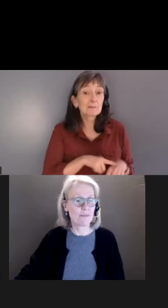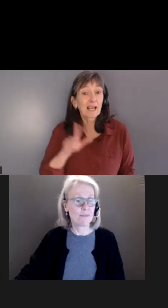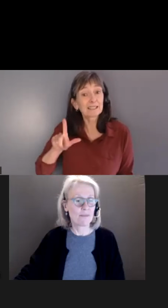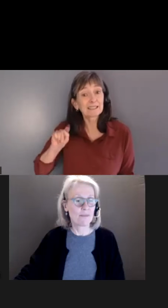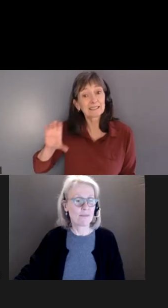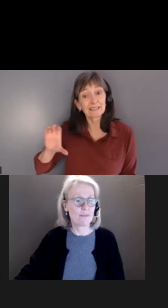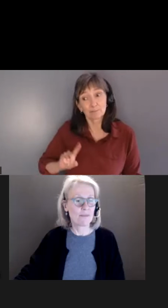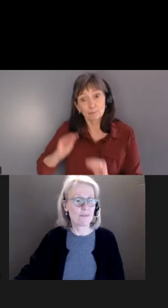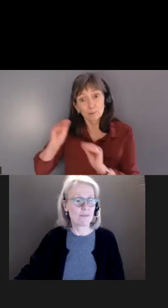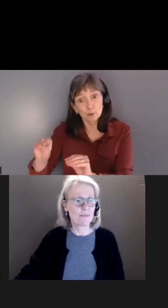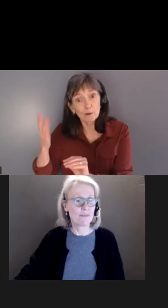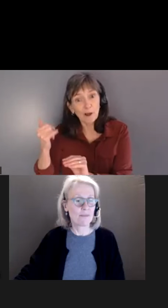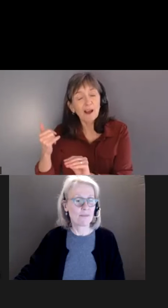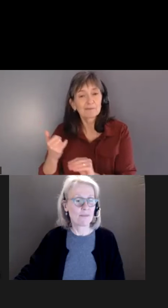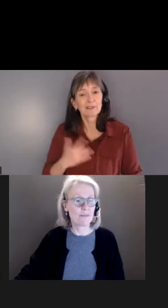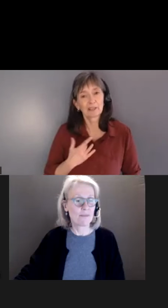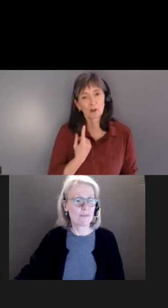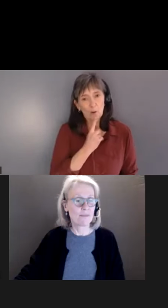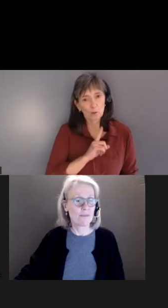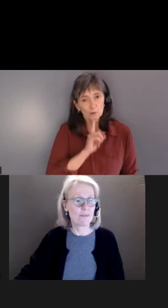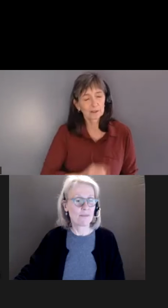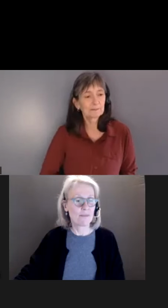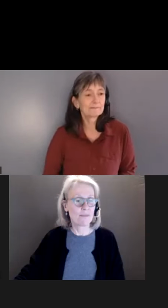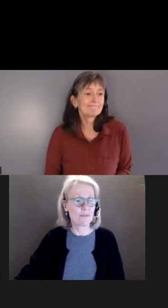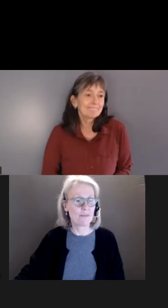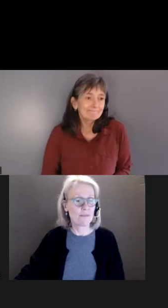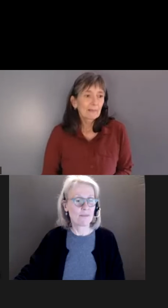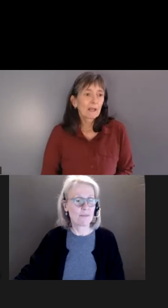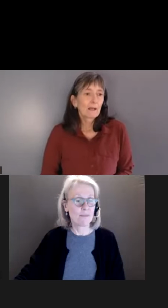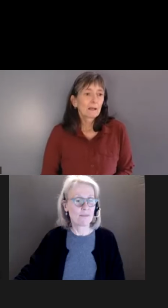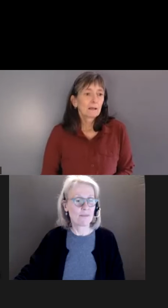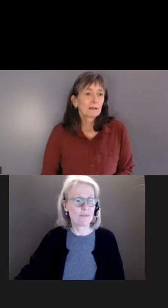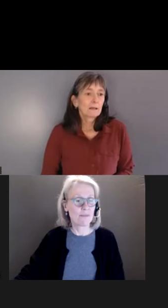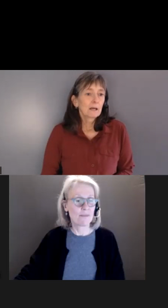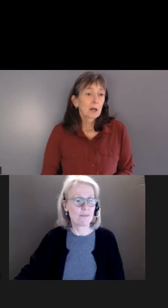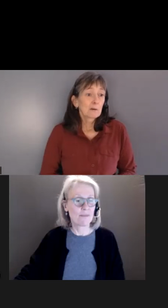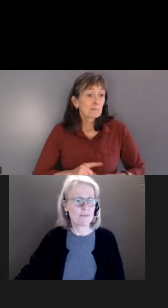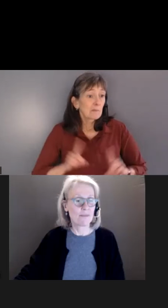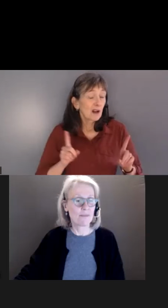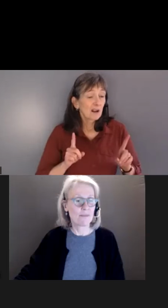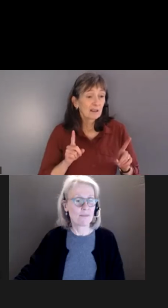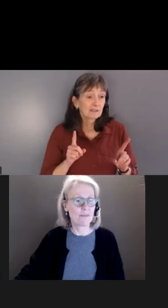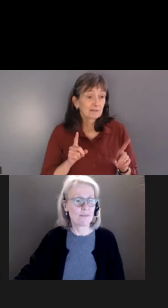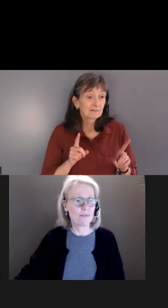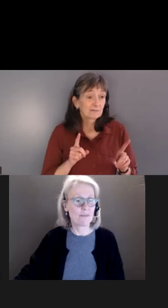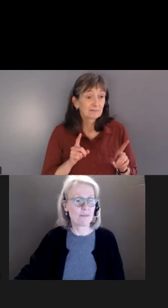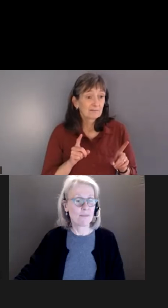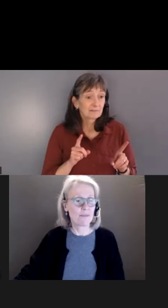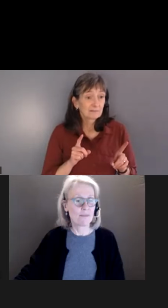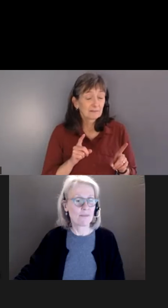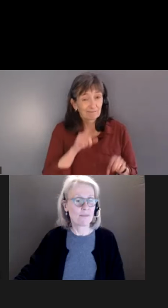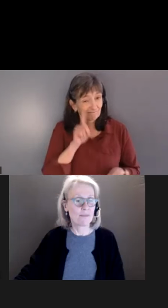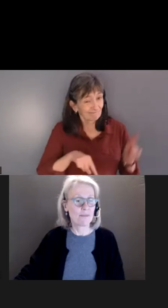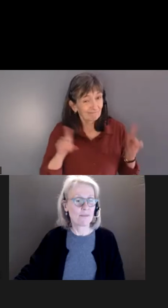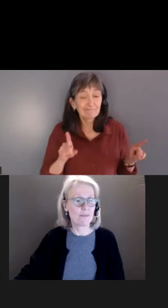of the problem, current estimates of social isolation and loneliness in Canada vary widely due in part to varying